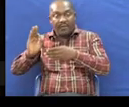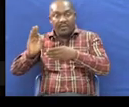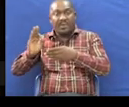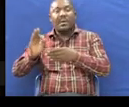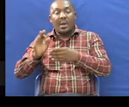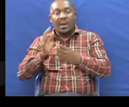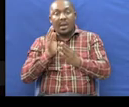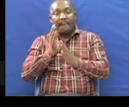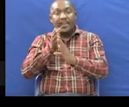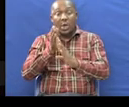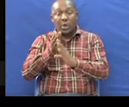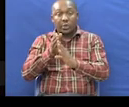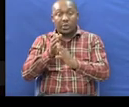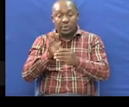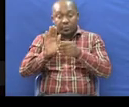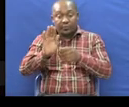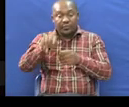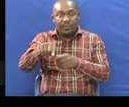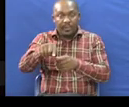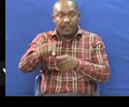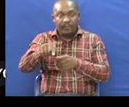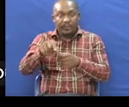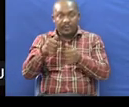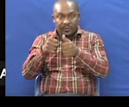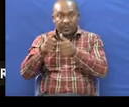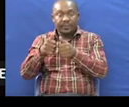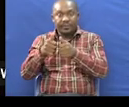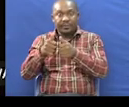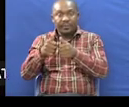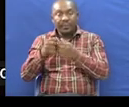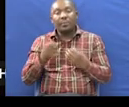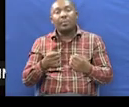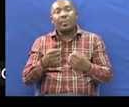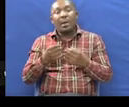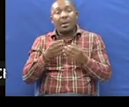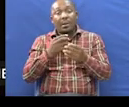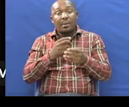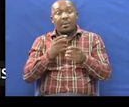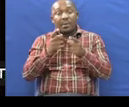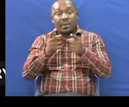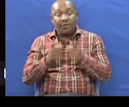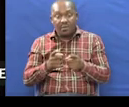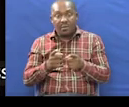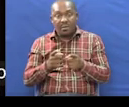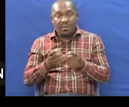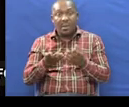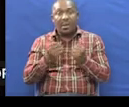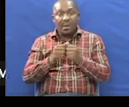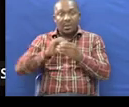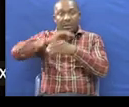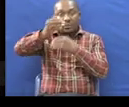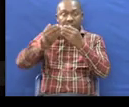P, D, or F respectively. Therefore, let us come to our